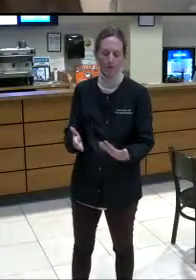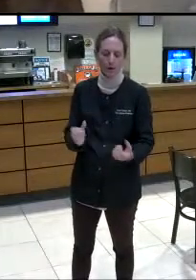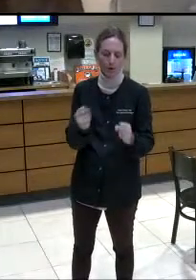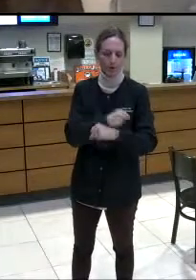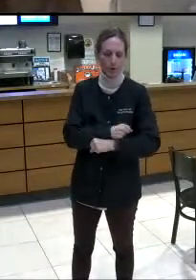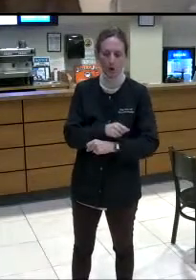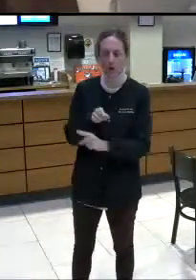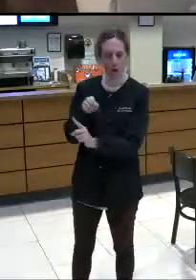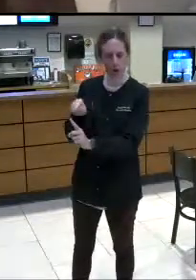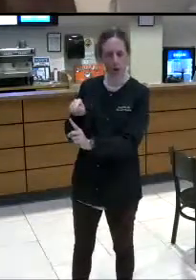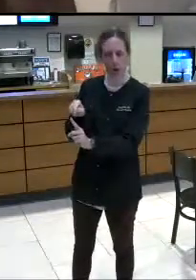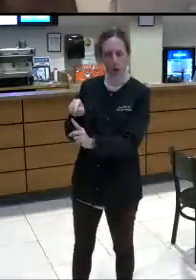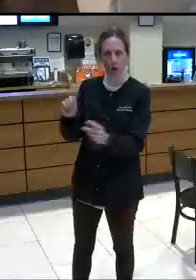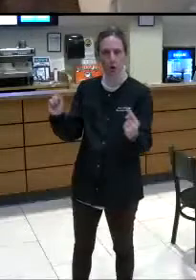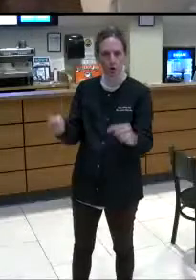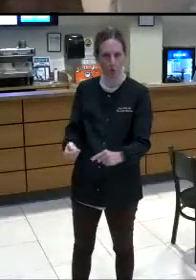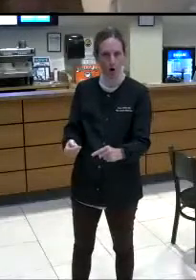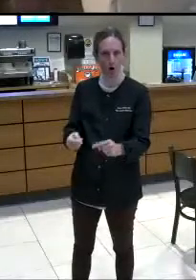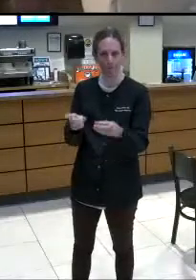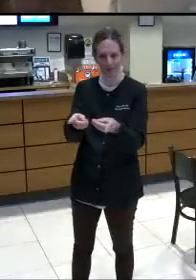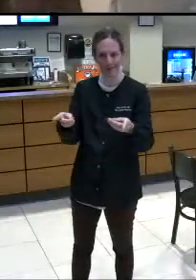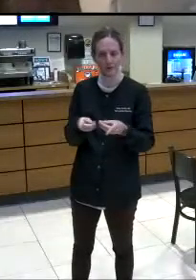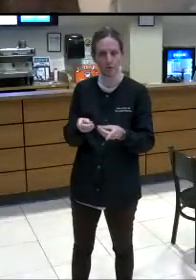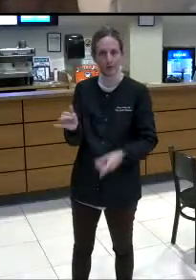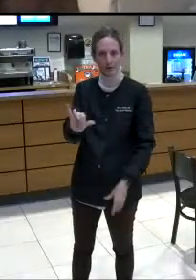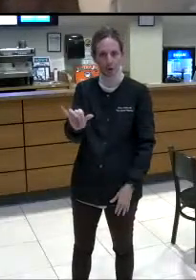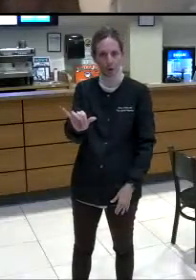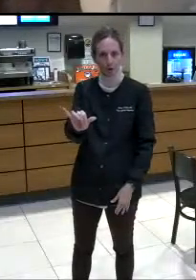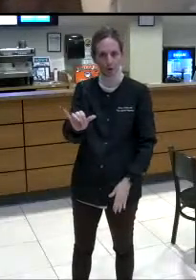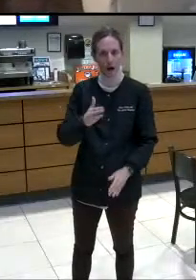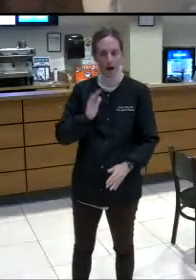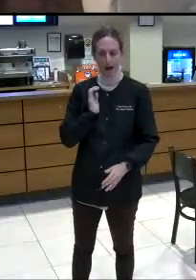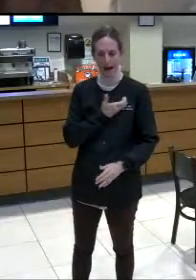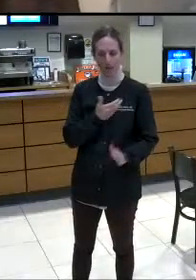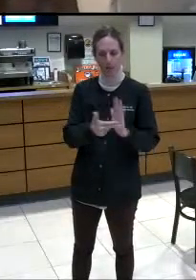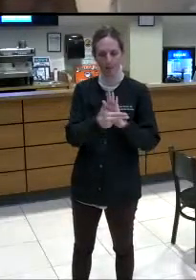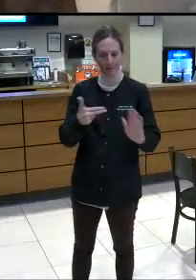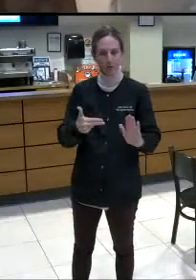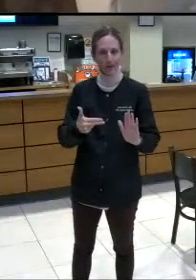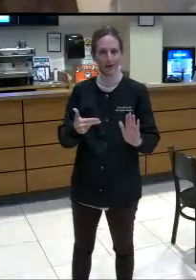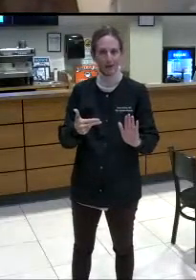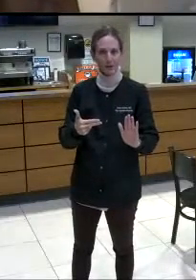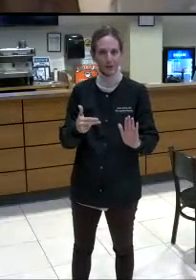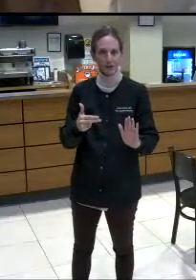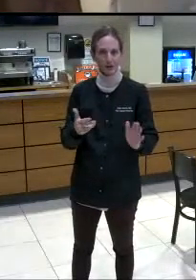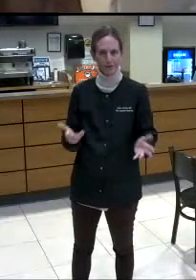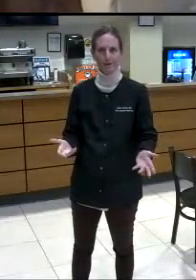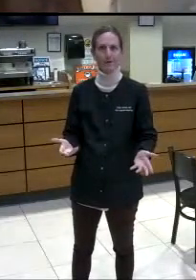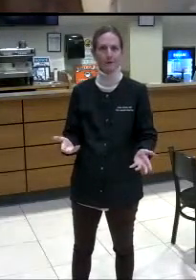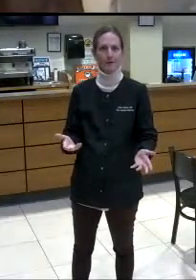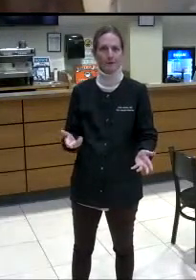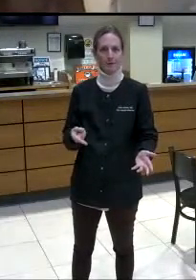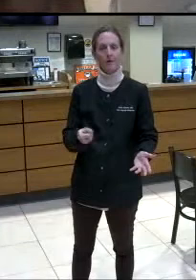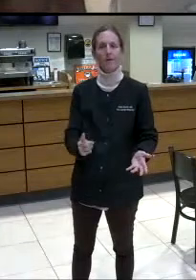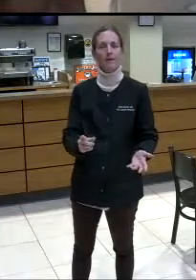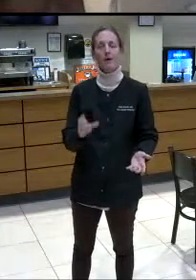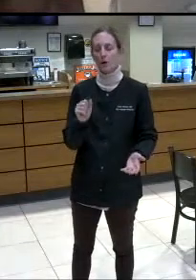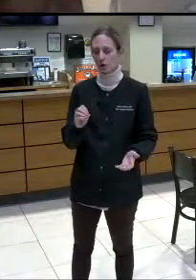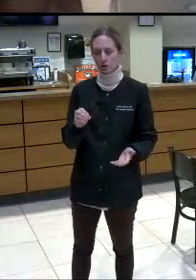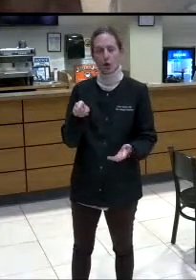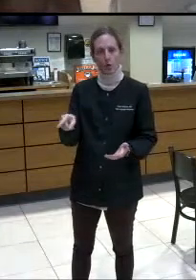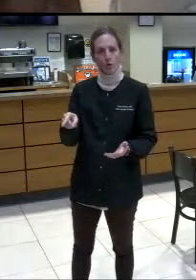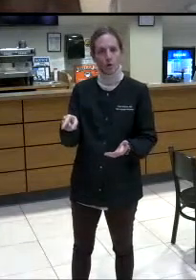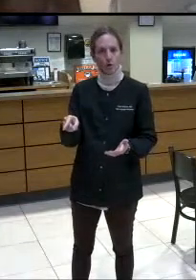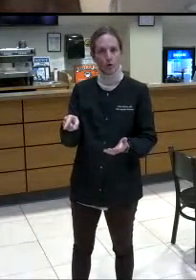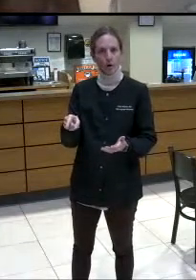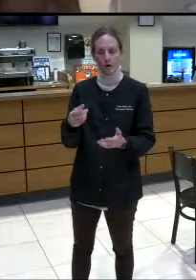you impacted our reputation. You've impacted the reputation of your school. So let's talk about how you're going to fix